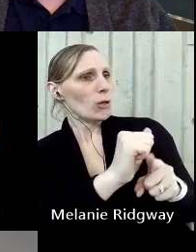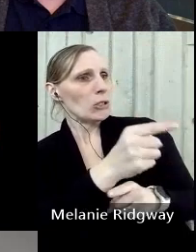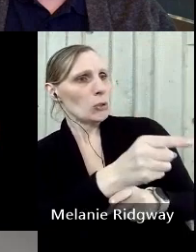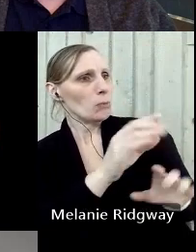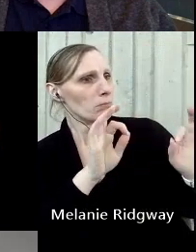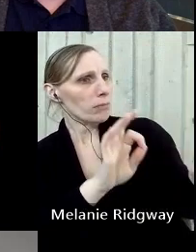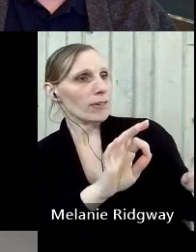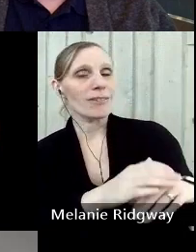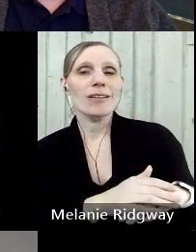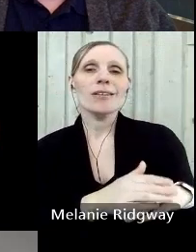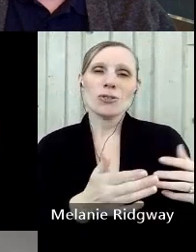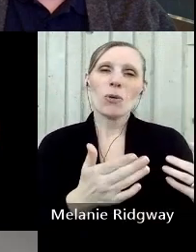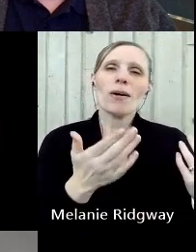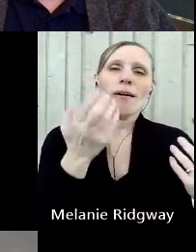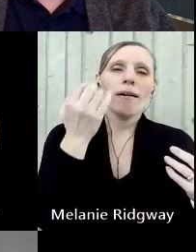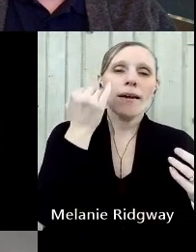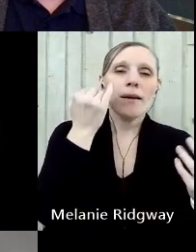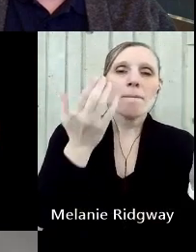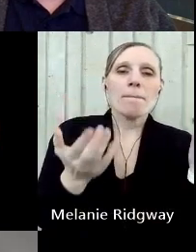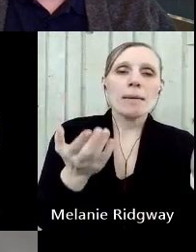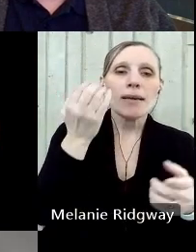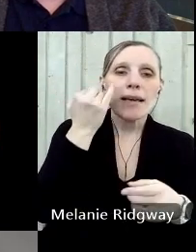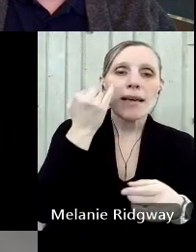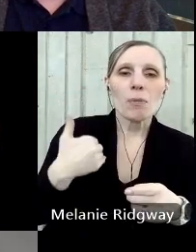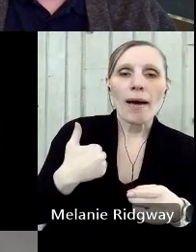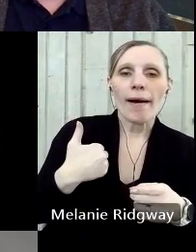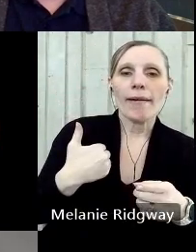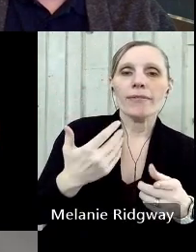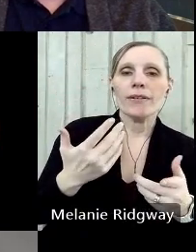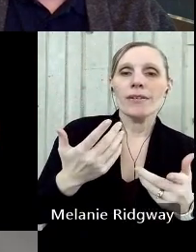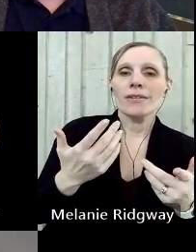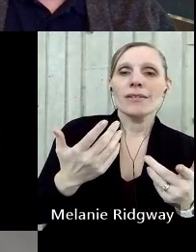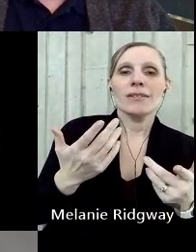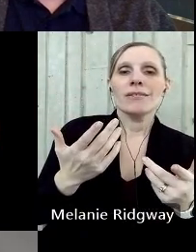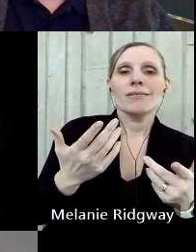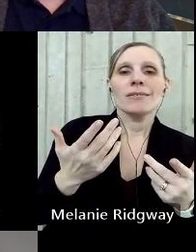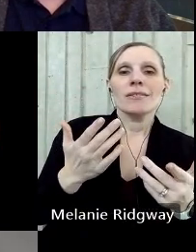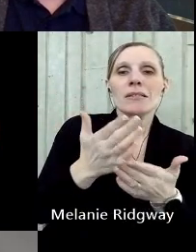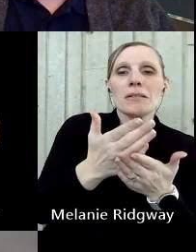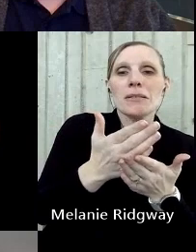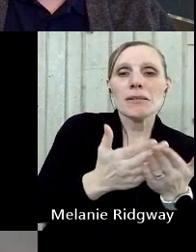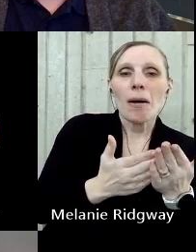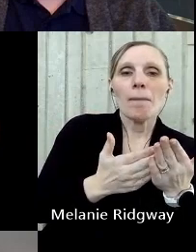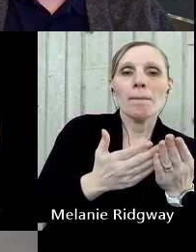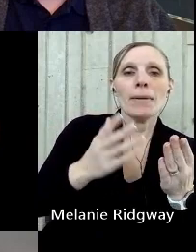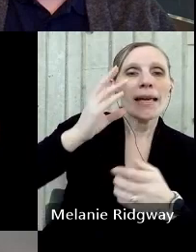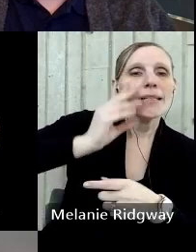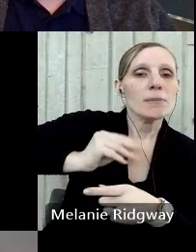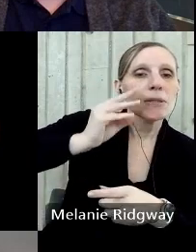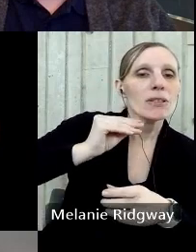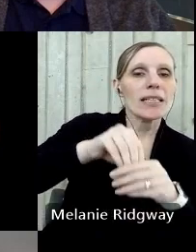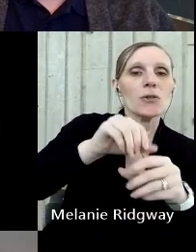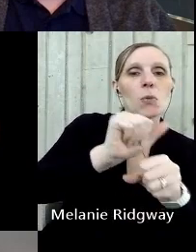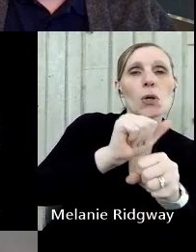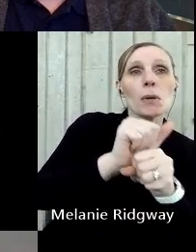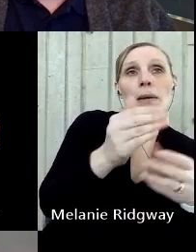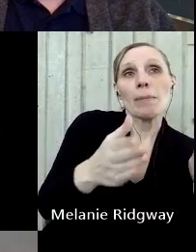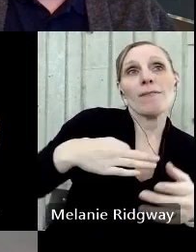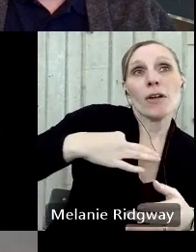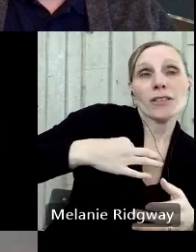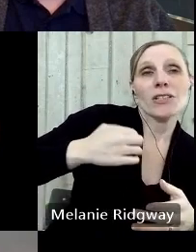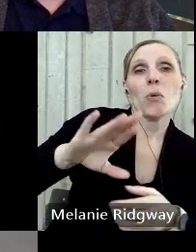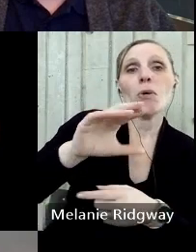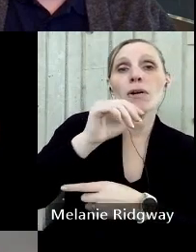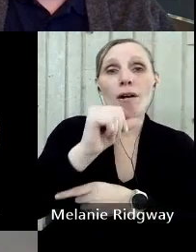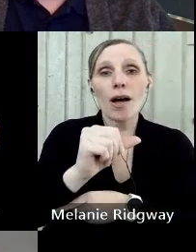focus on those or a blend of both, and get as much experience as you can. I know people that are working right now and they want to build